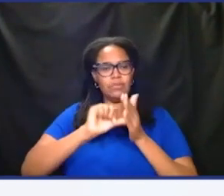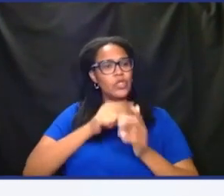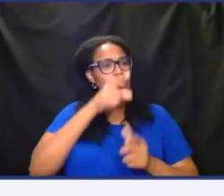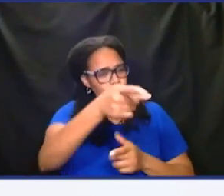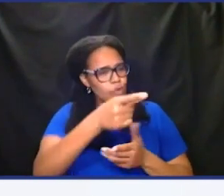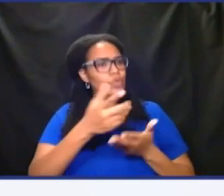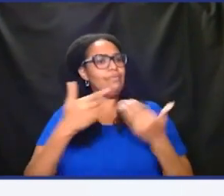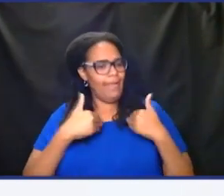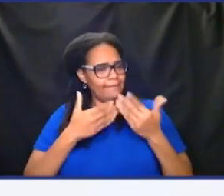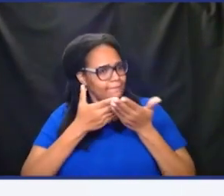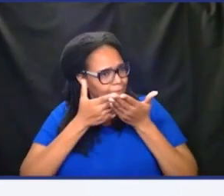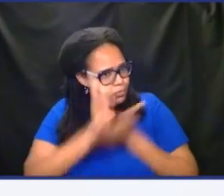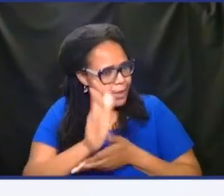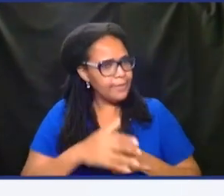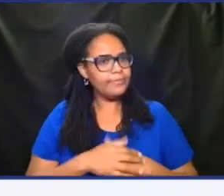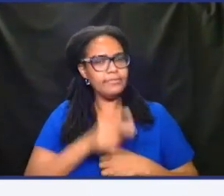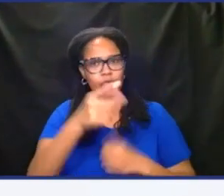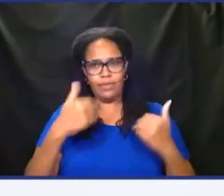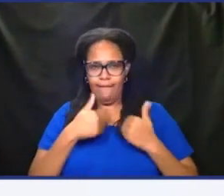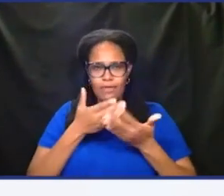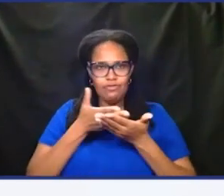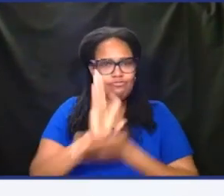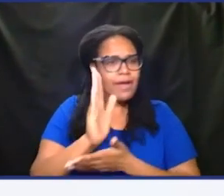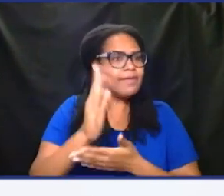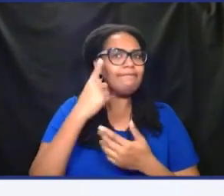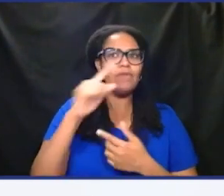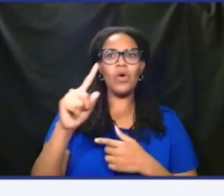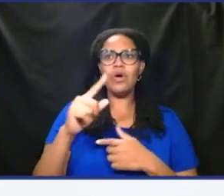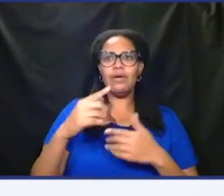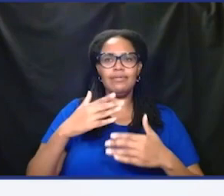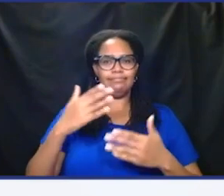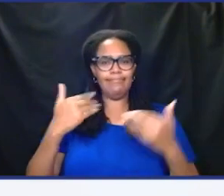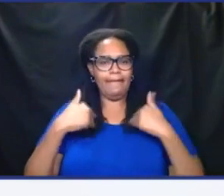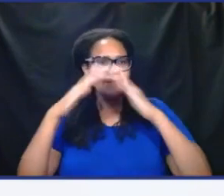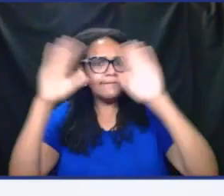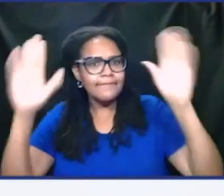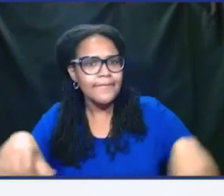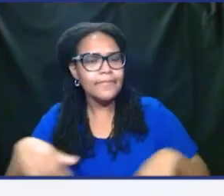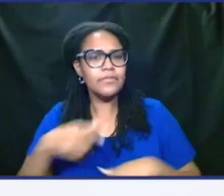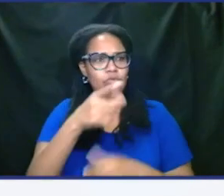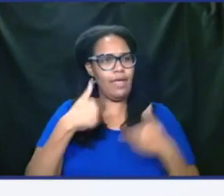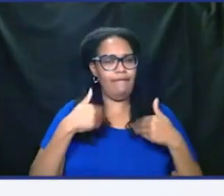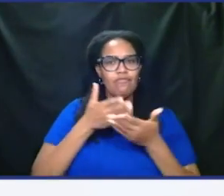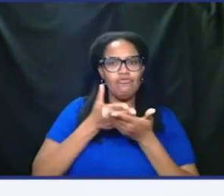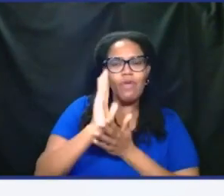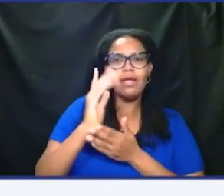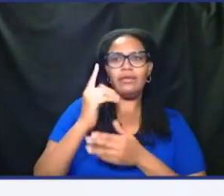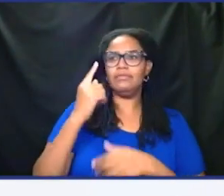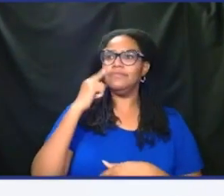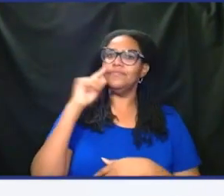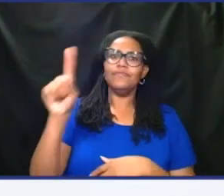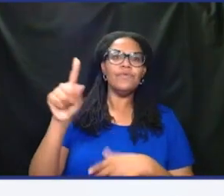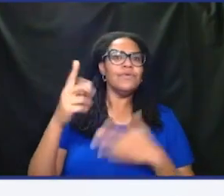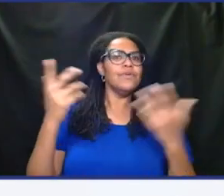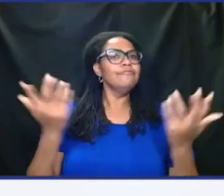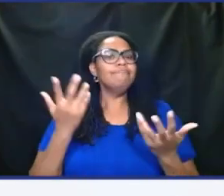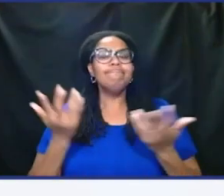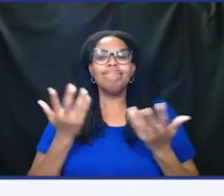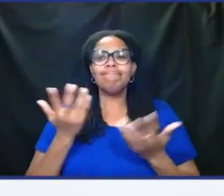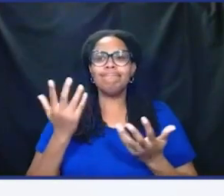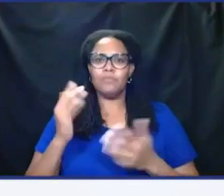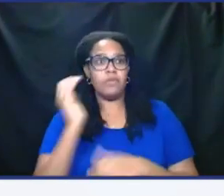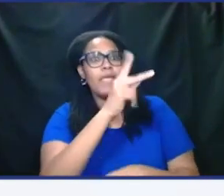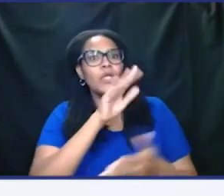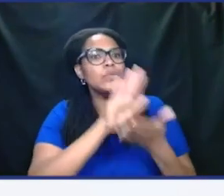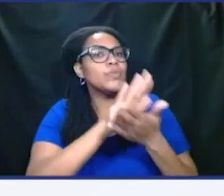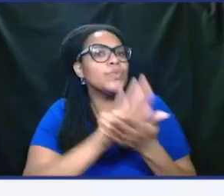this. You deserve to be well. You deserve to be housed. You deserve to, you know, go back